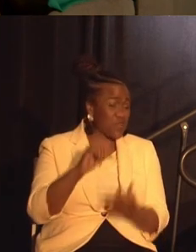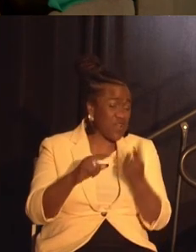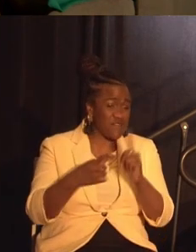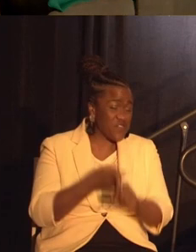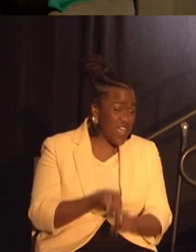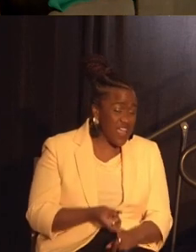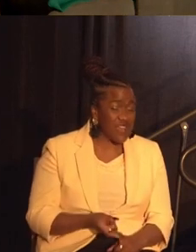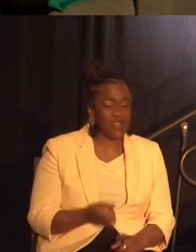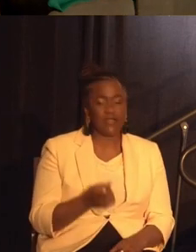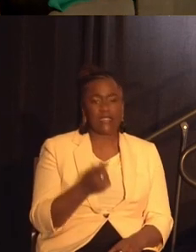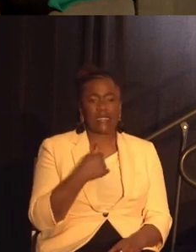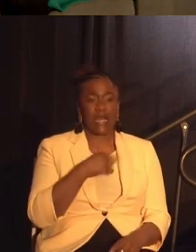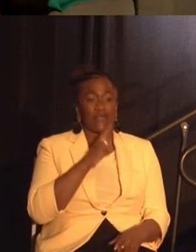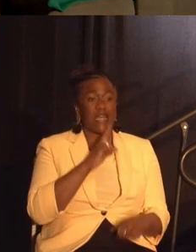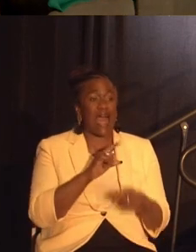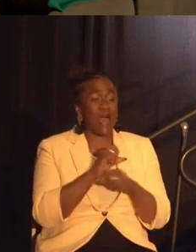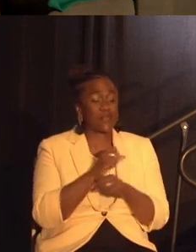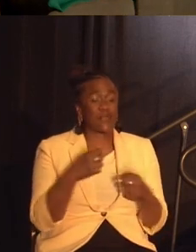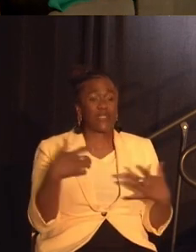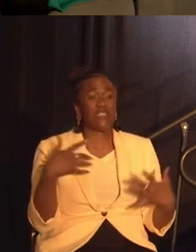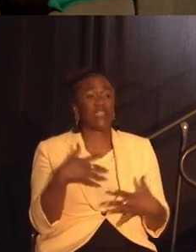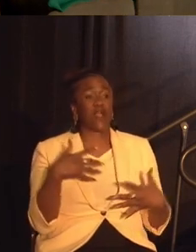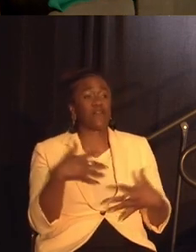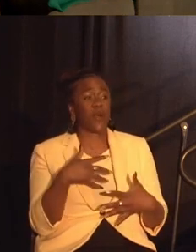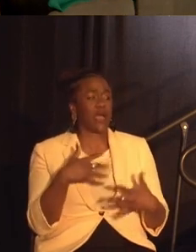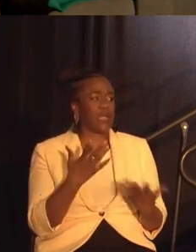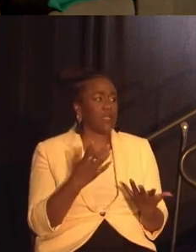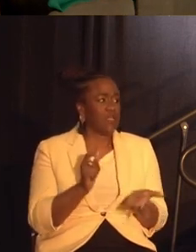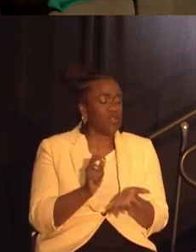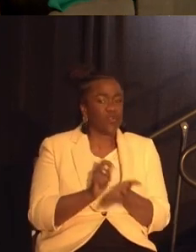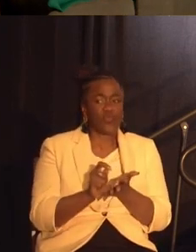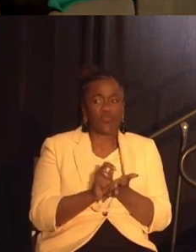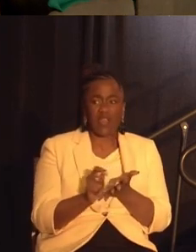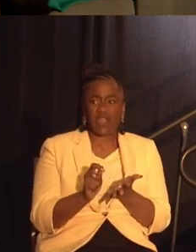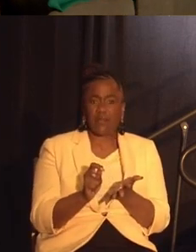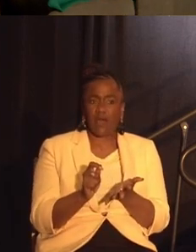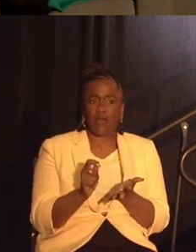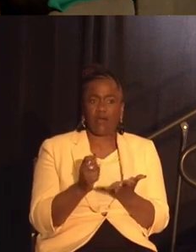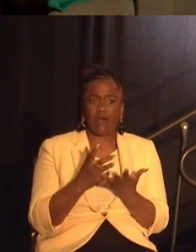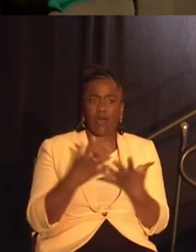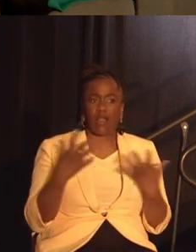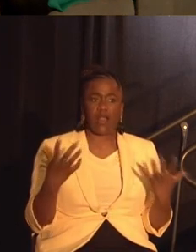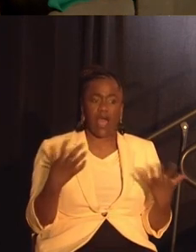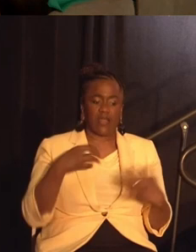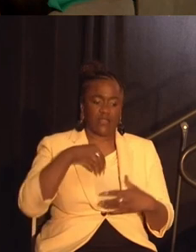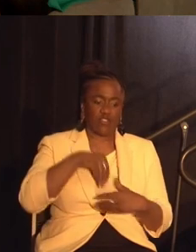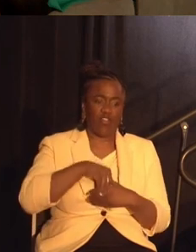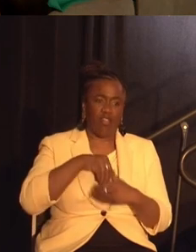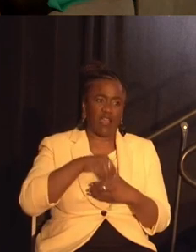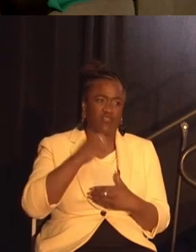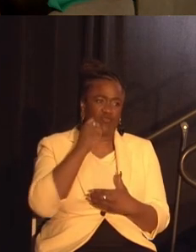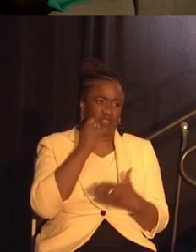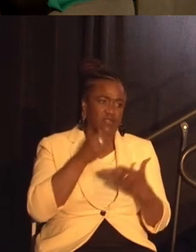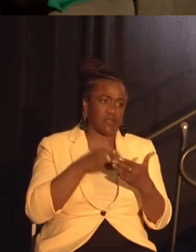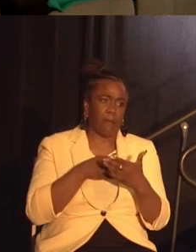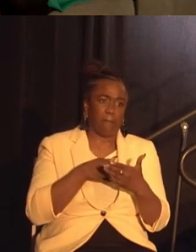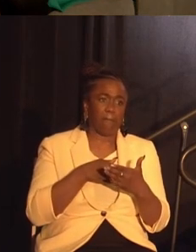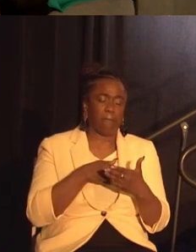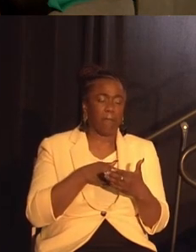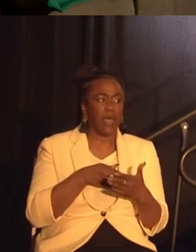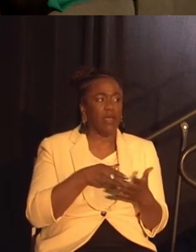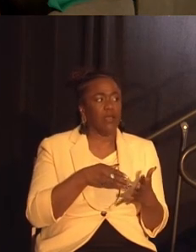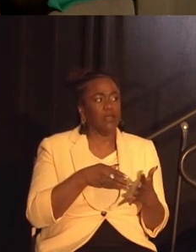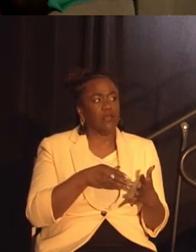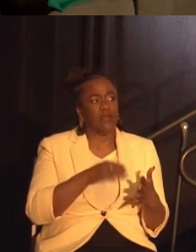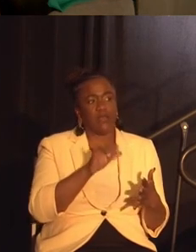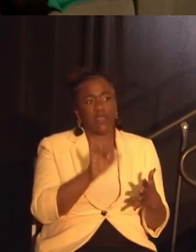was absolutely terrified of like writing about a lot of internalized racism and a lot of, you know, the fact